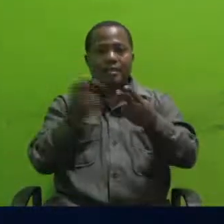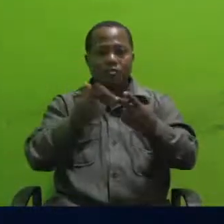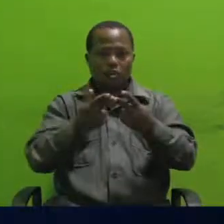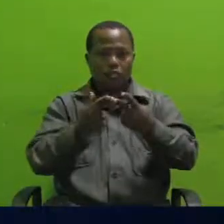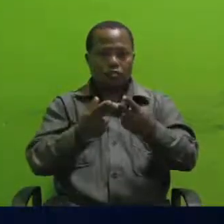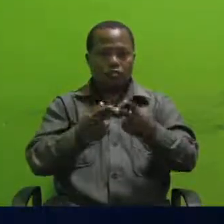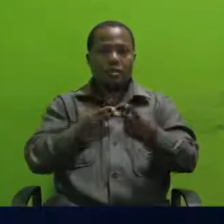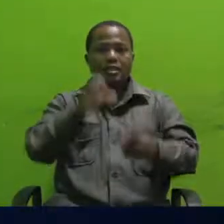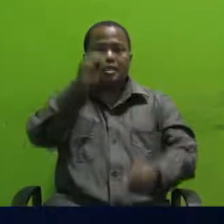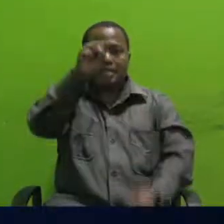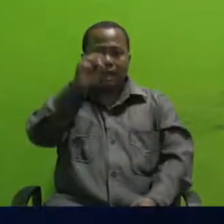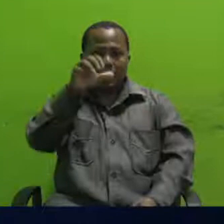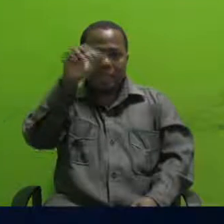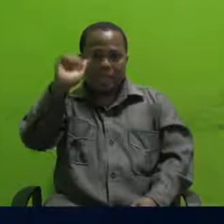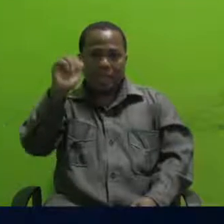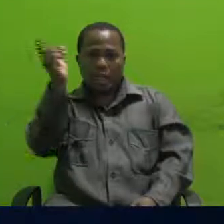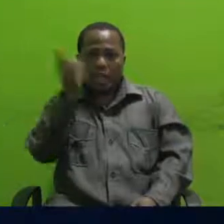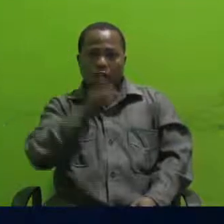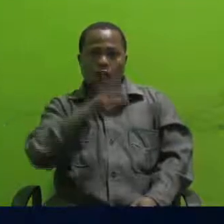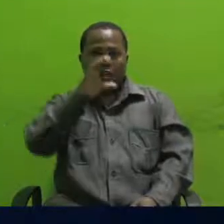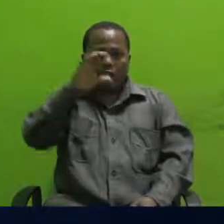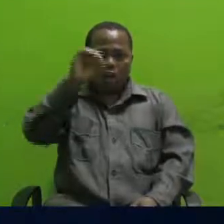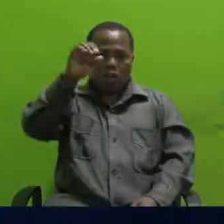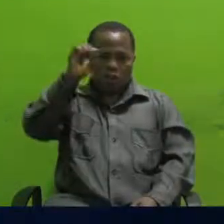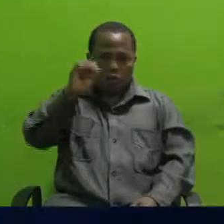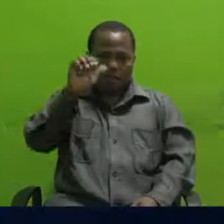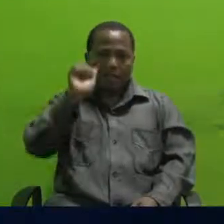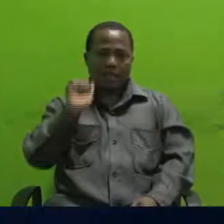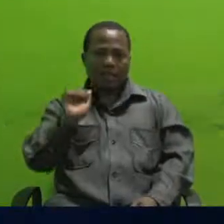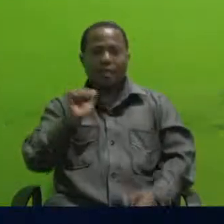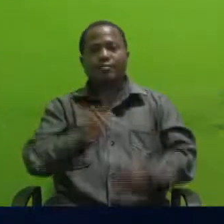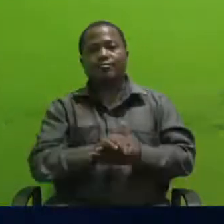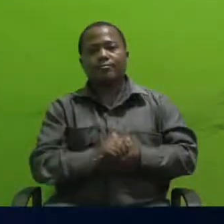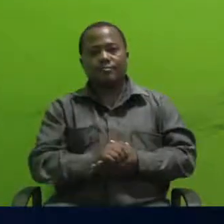to sine A over cos A.